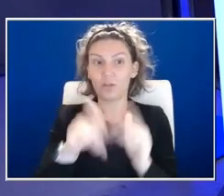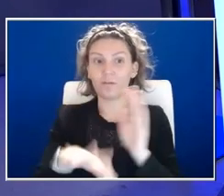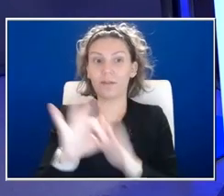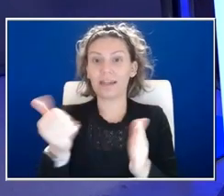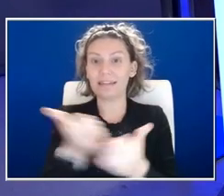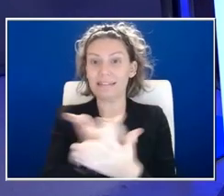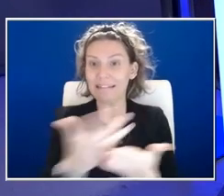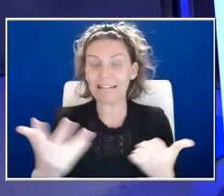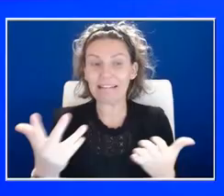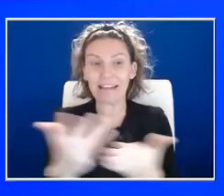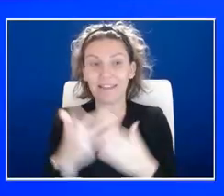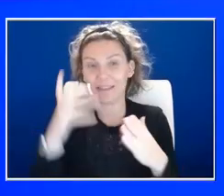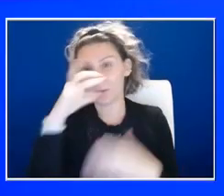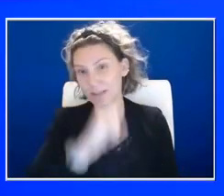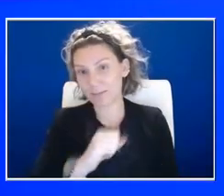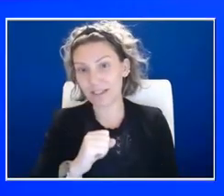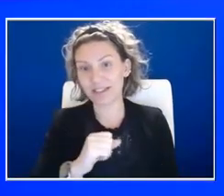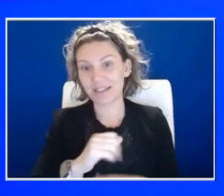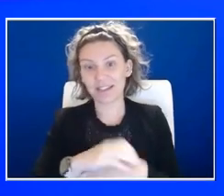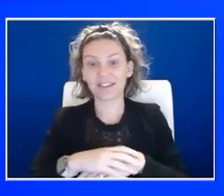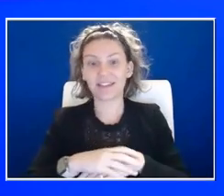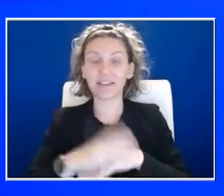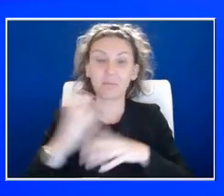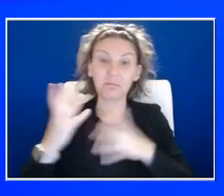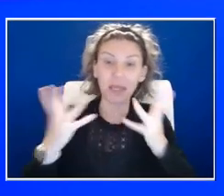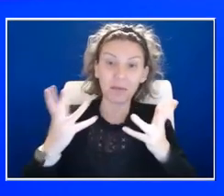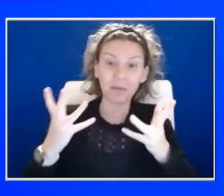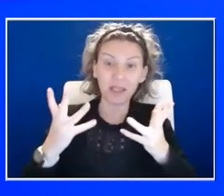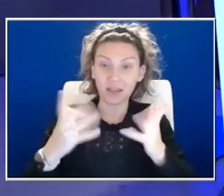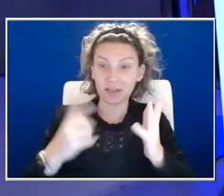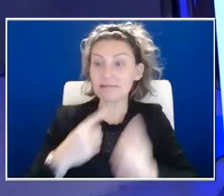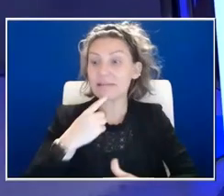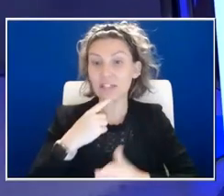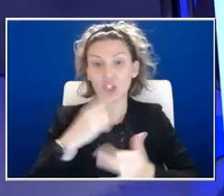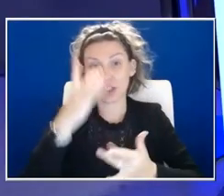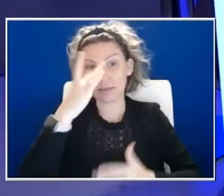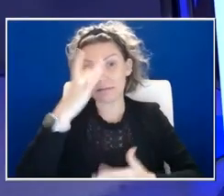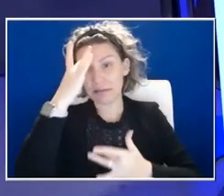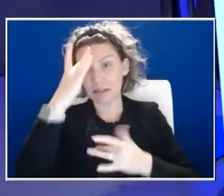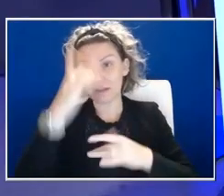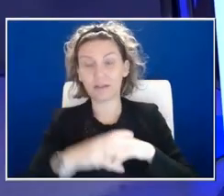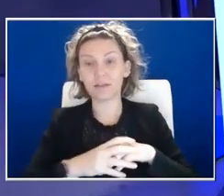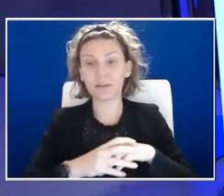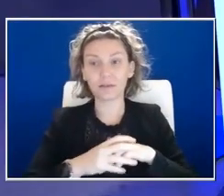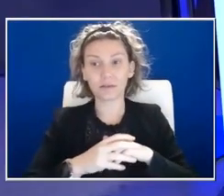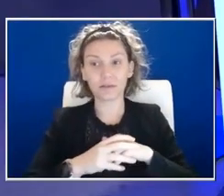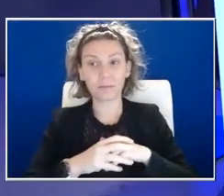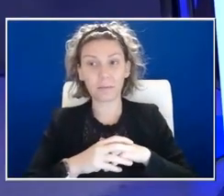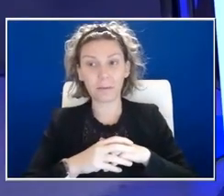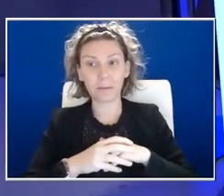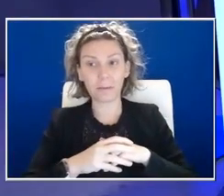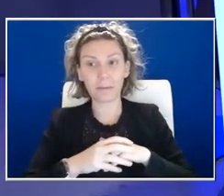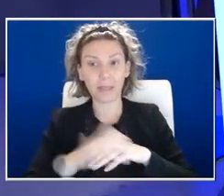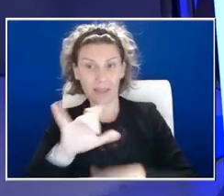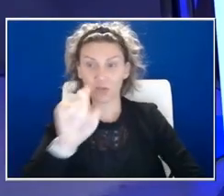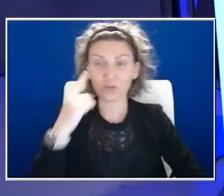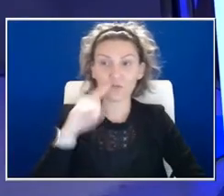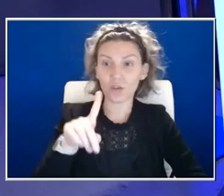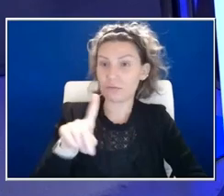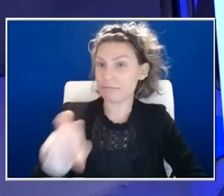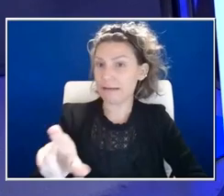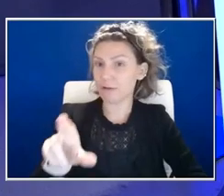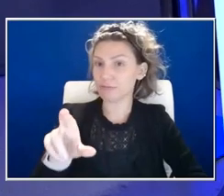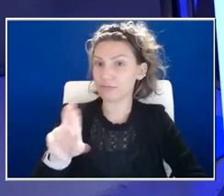missing and that might be a serious illness. Well, and that brings me to a question for Dr. McCray. Yeah. Yeah, it's just when you're gathering